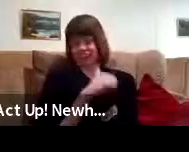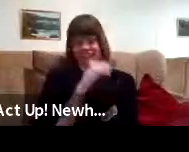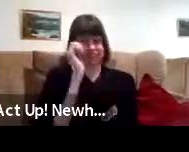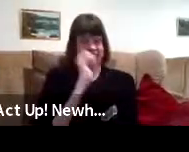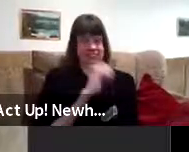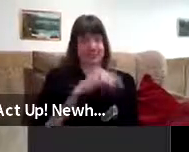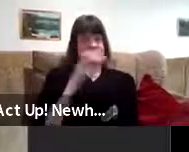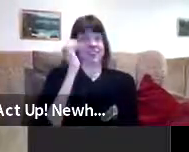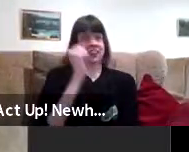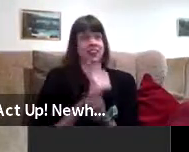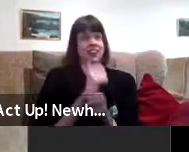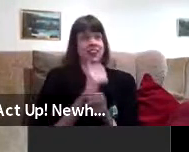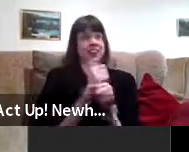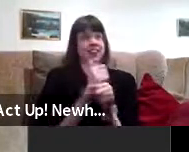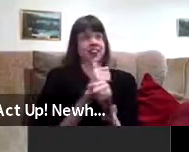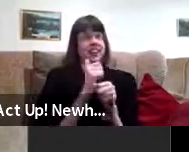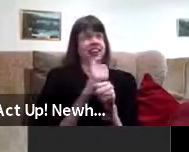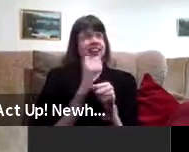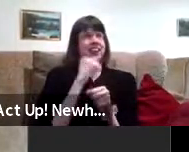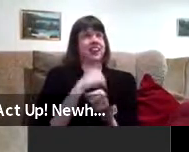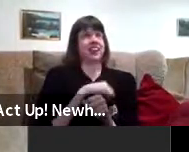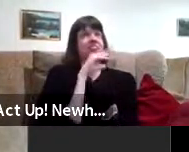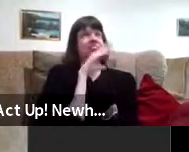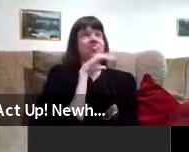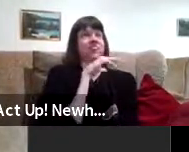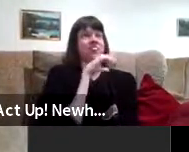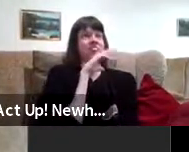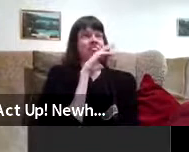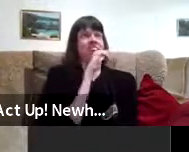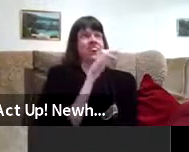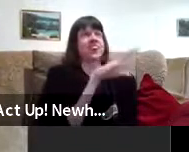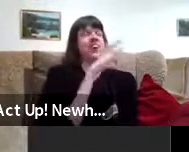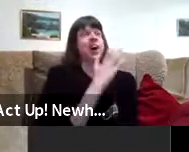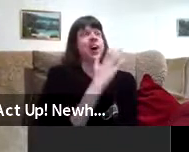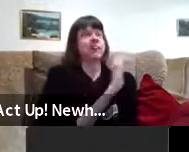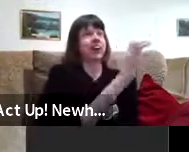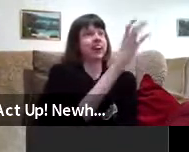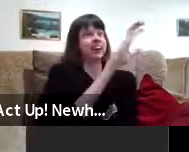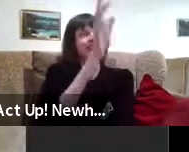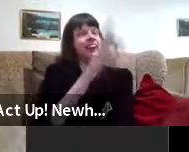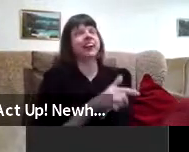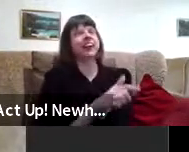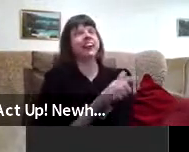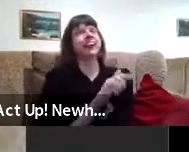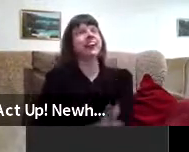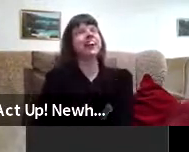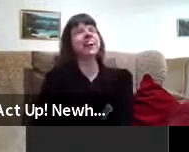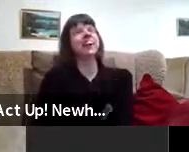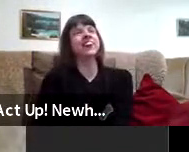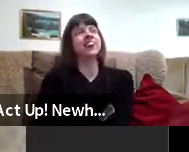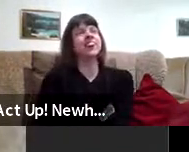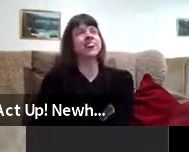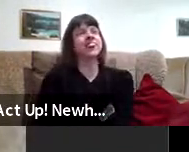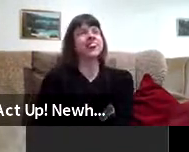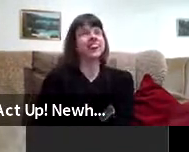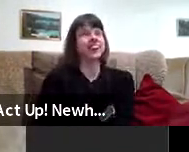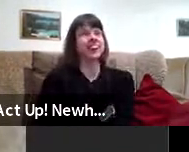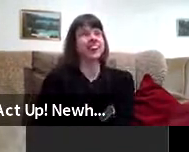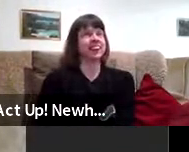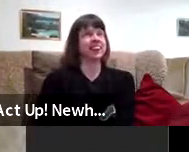As well as paintings, I made a poem. You made a poem.